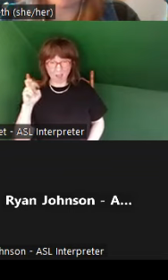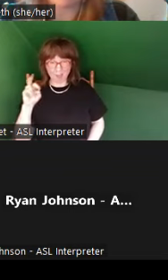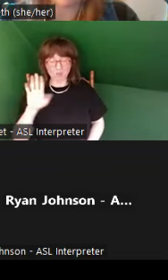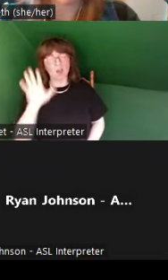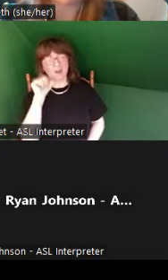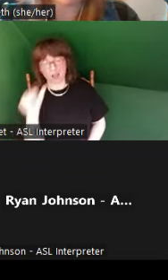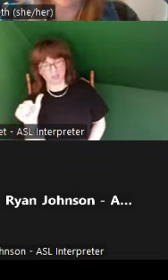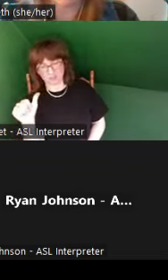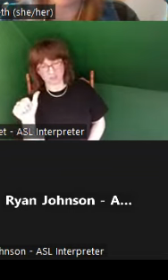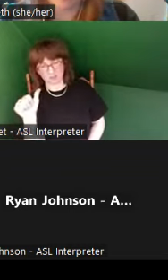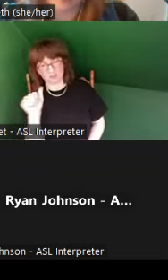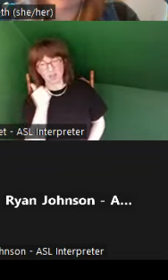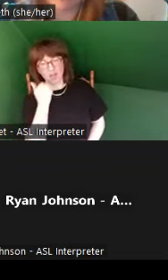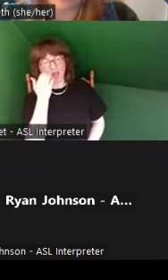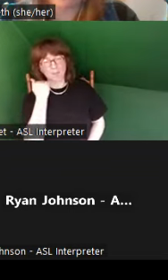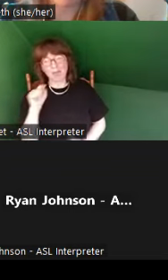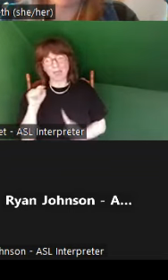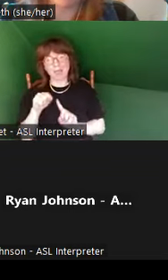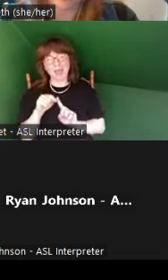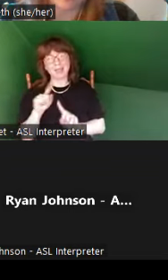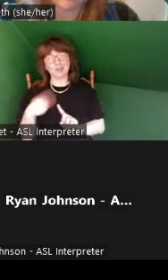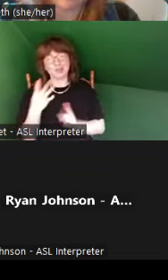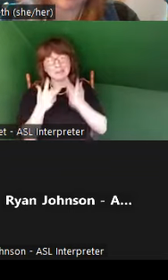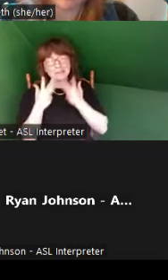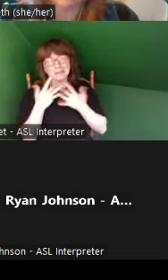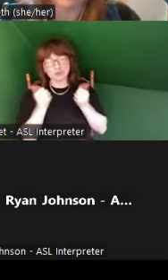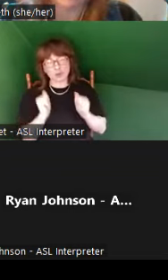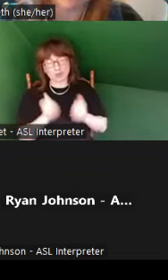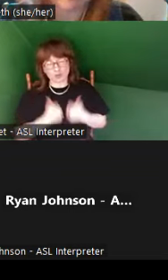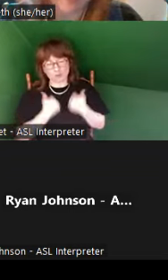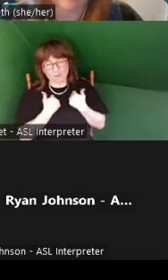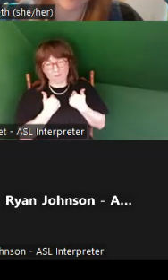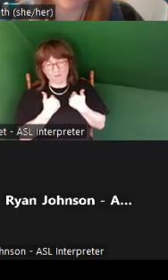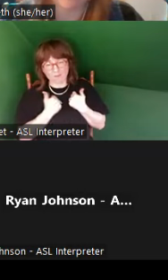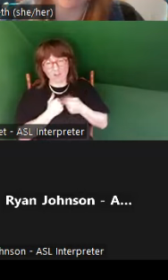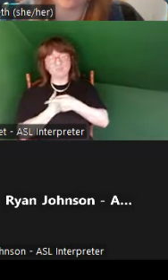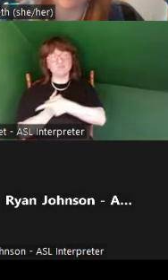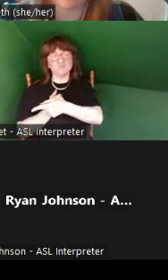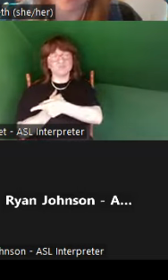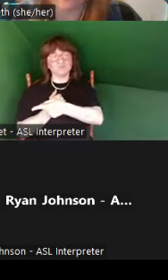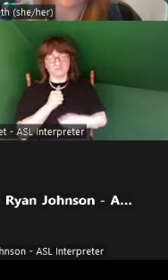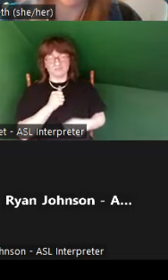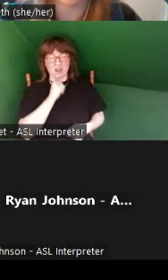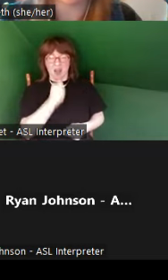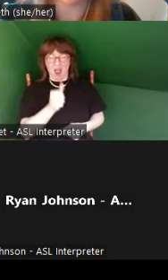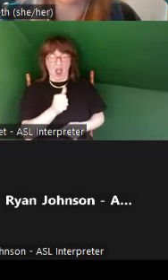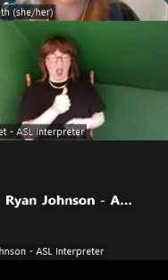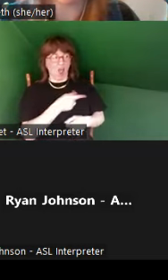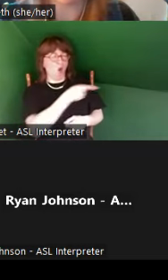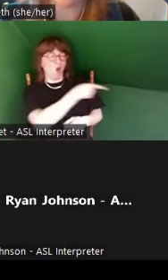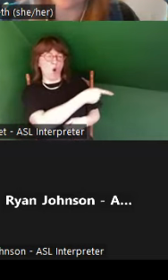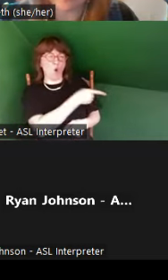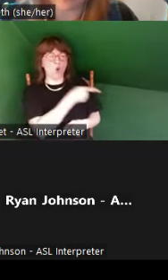course, because they were just trying to survive. They're not trying to make their abuser feel small. They're trying to make